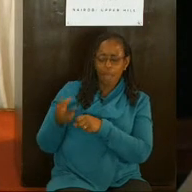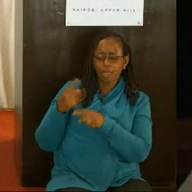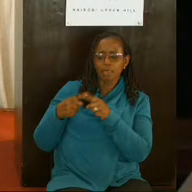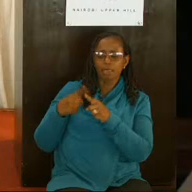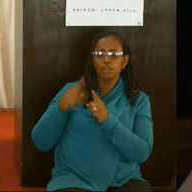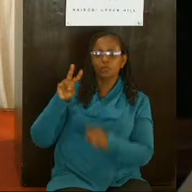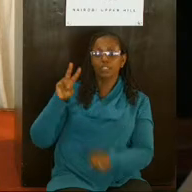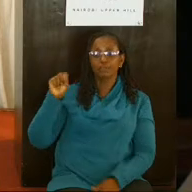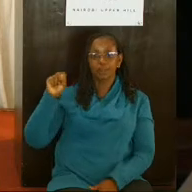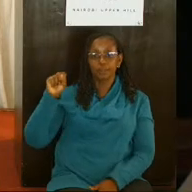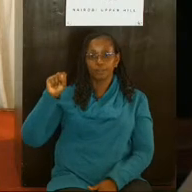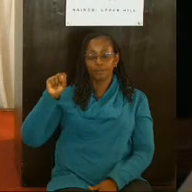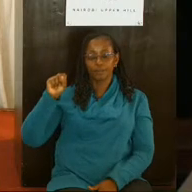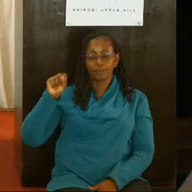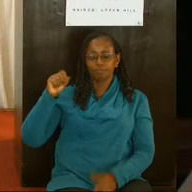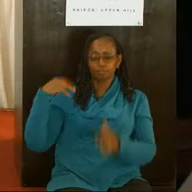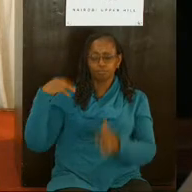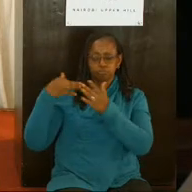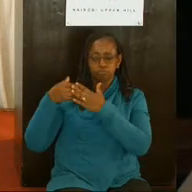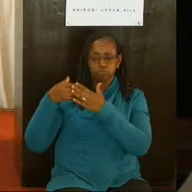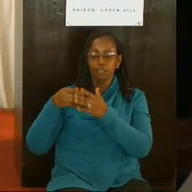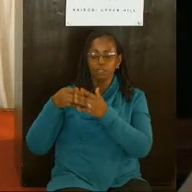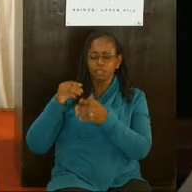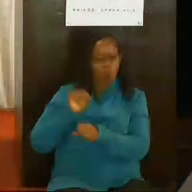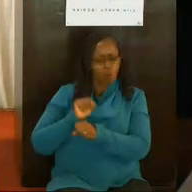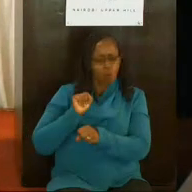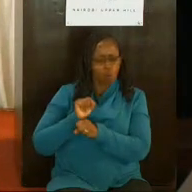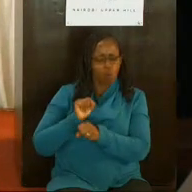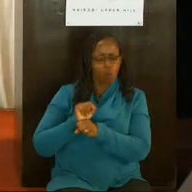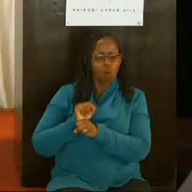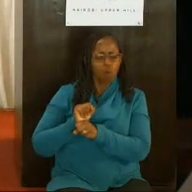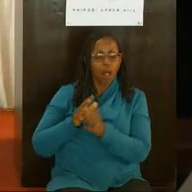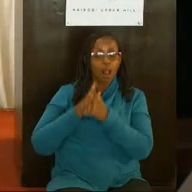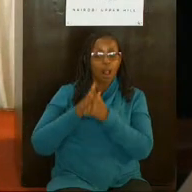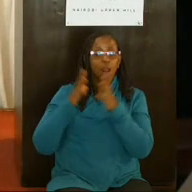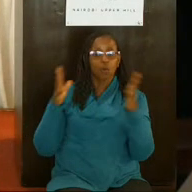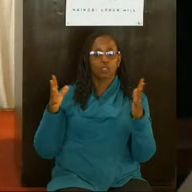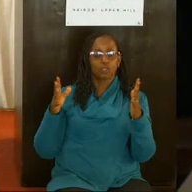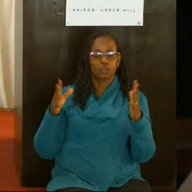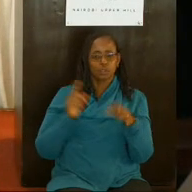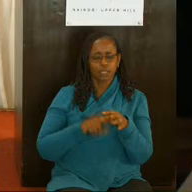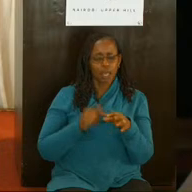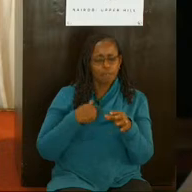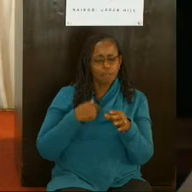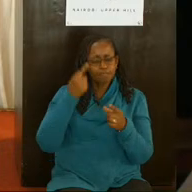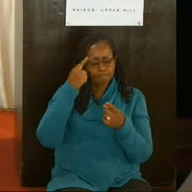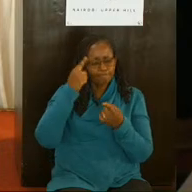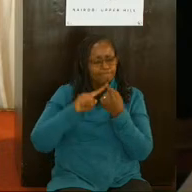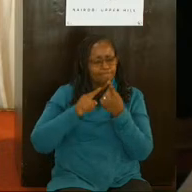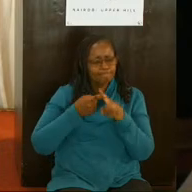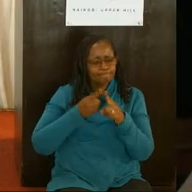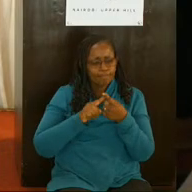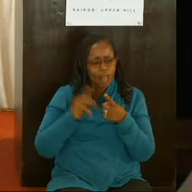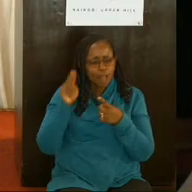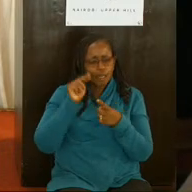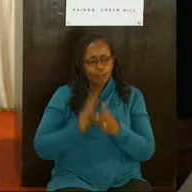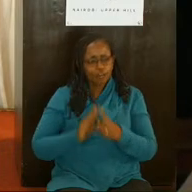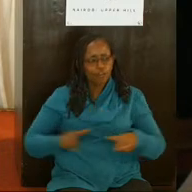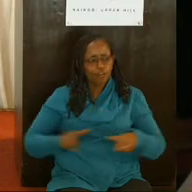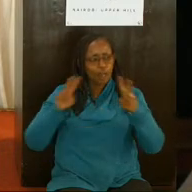years or so and has done quite a bit of work I think when I reflect on the issues of national values and principles of